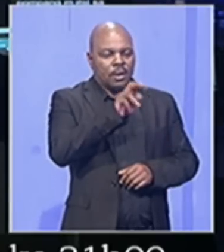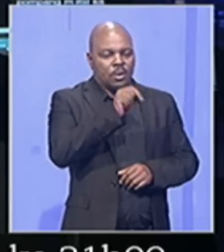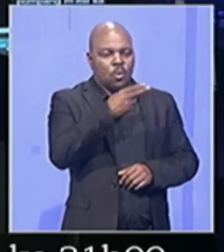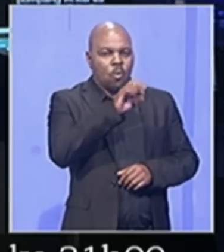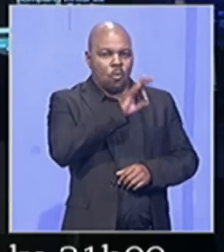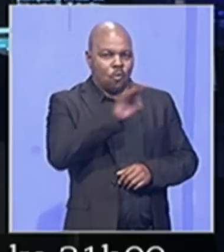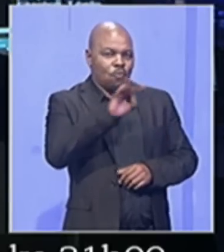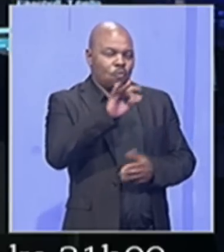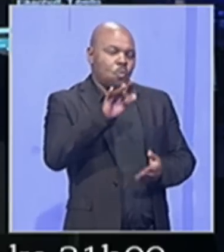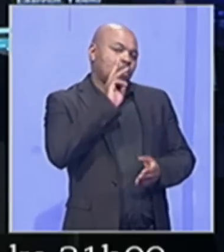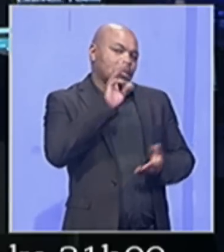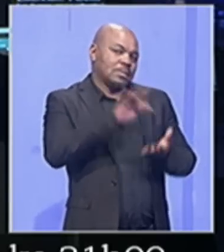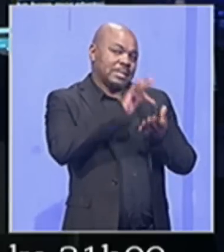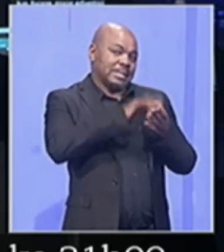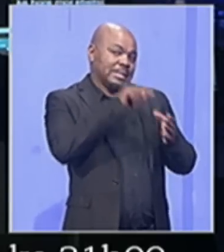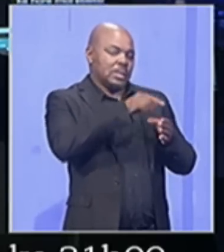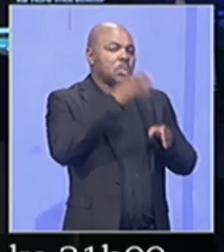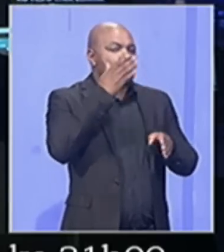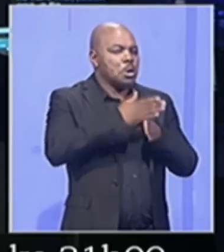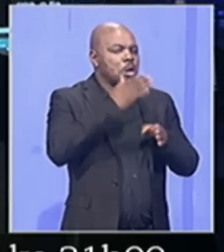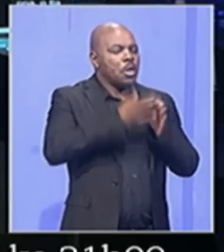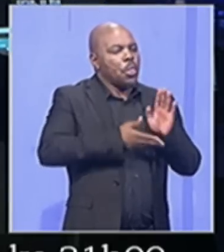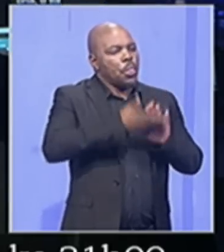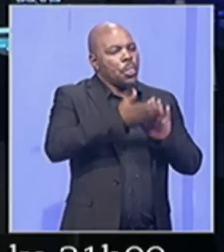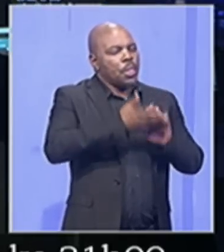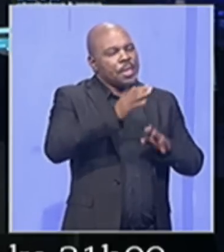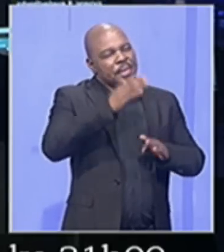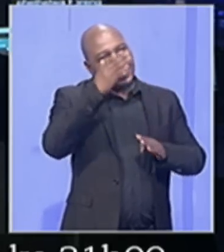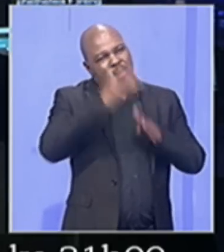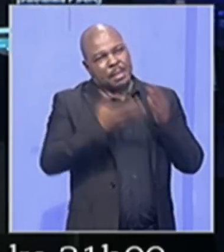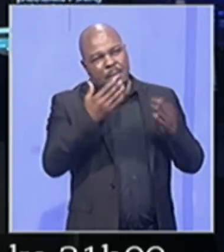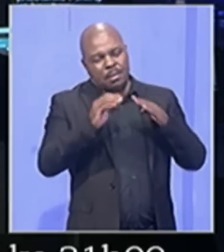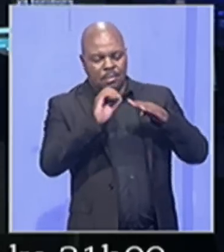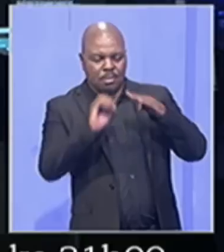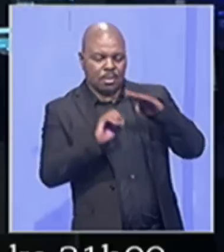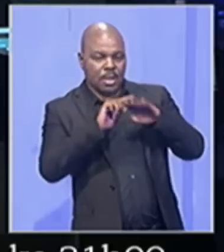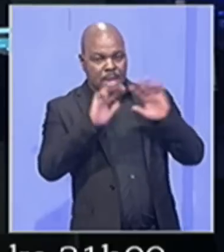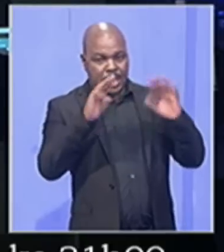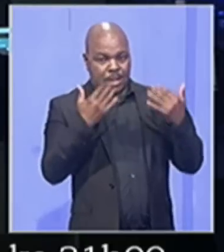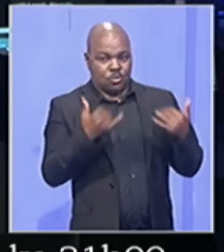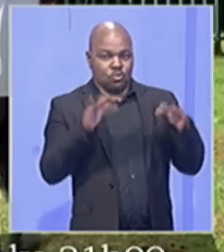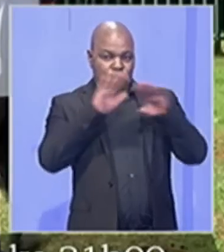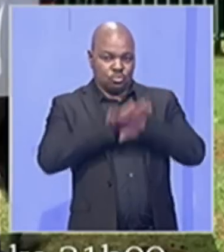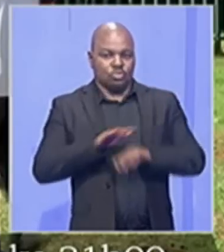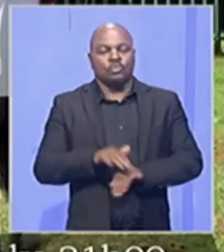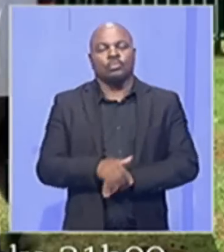tebelo ke hore mosebetsi ona o tla phethelwa ho reng ya borobong phirimaneng ena.